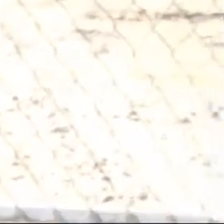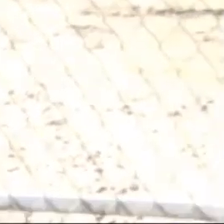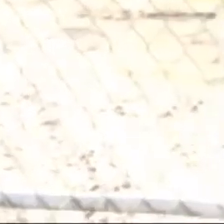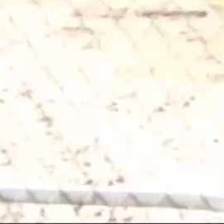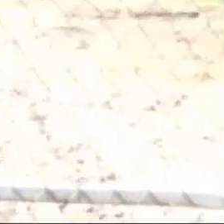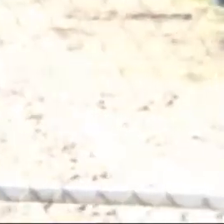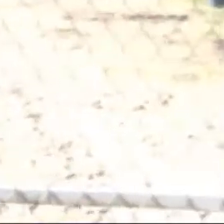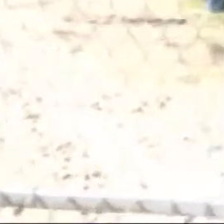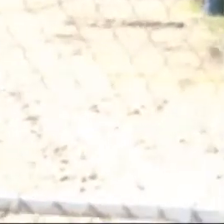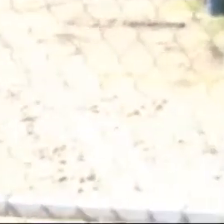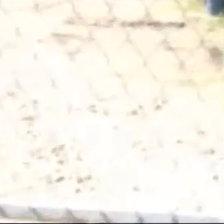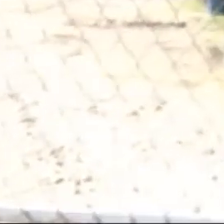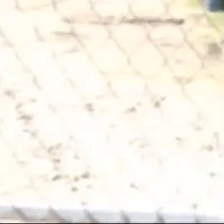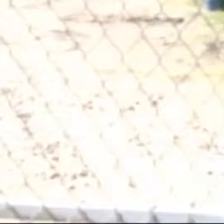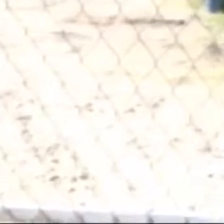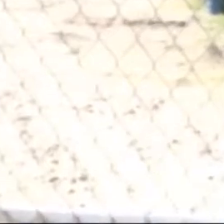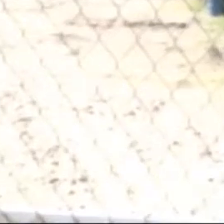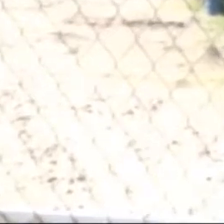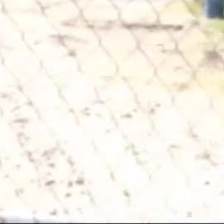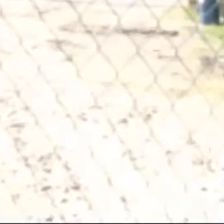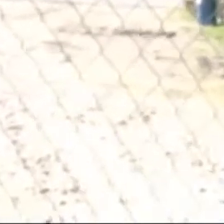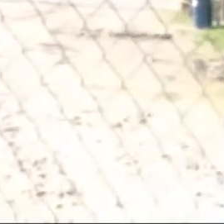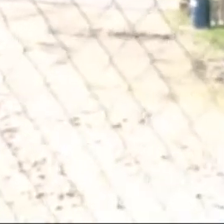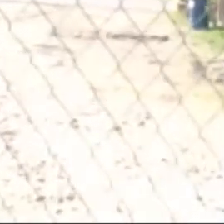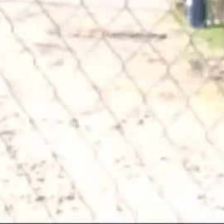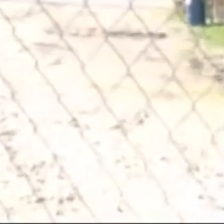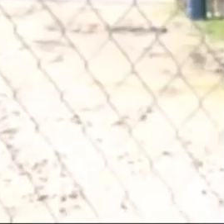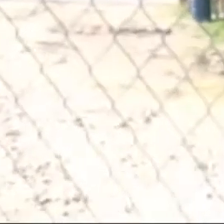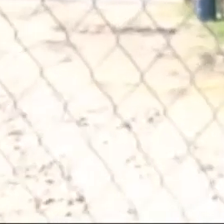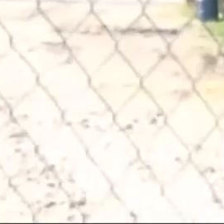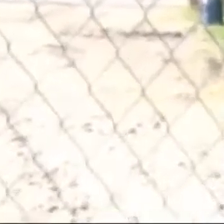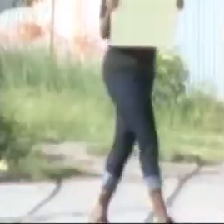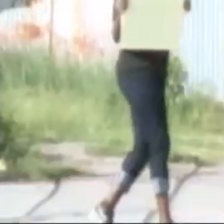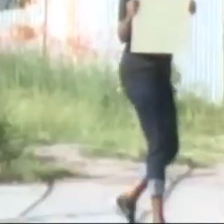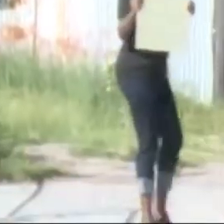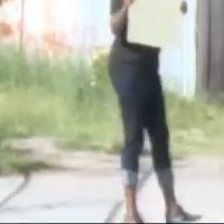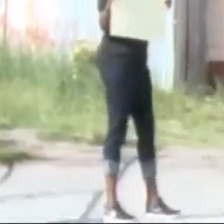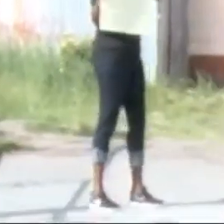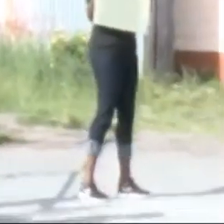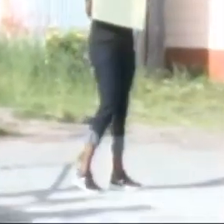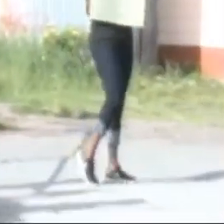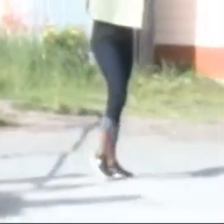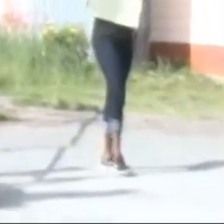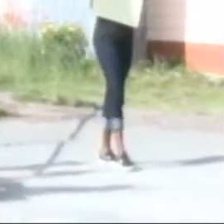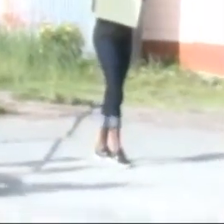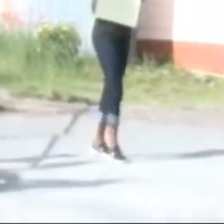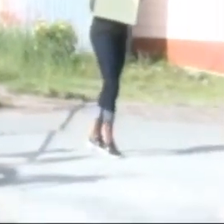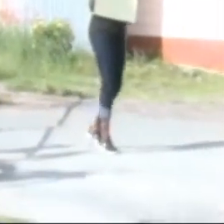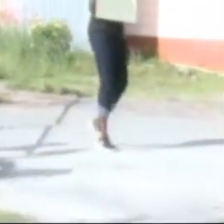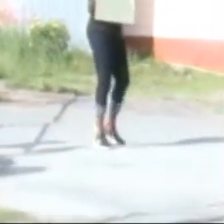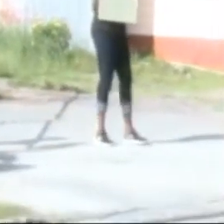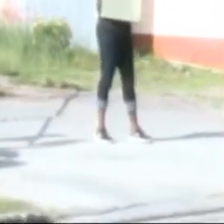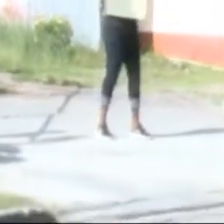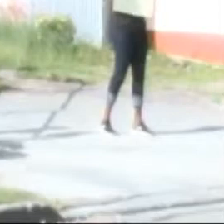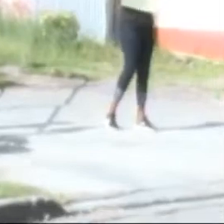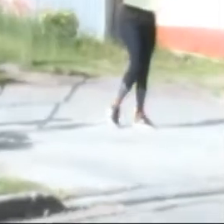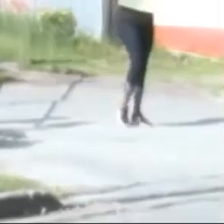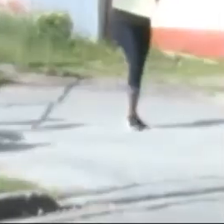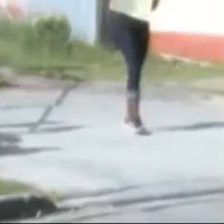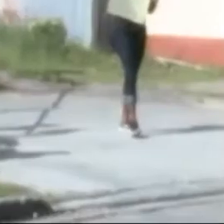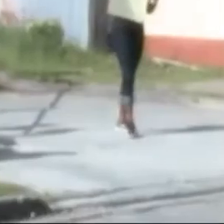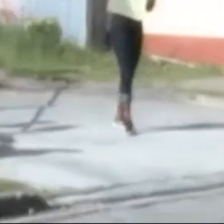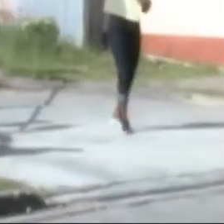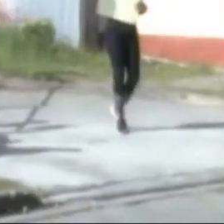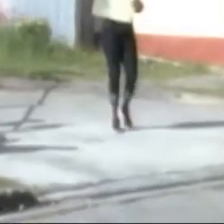and Innovation has reassured parents that its officers and those of the Ministry of Health are working assiduously to find the source of the problem.